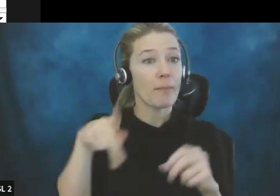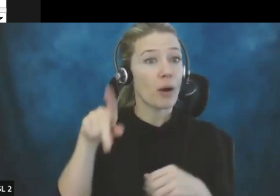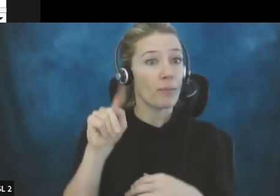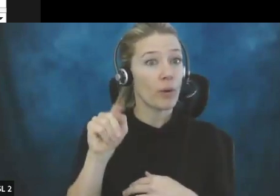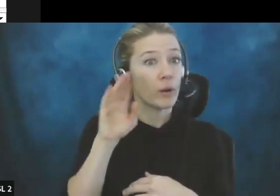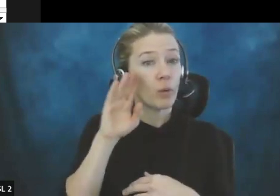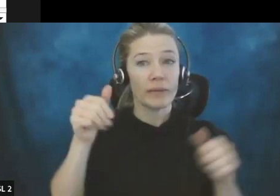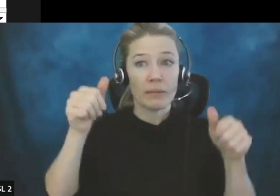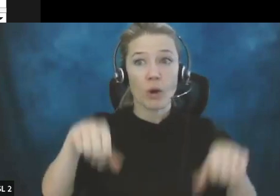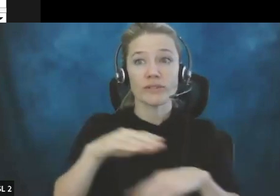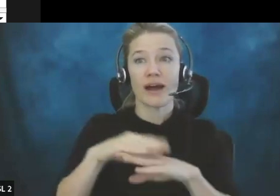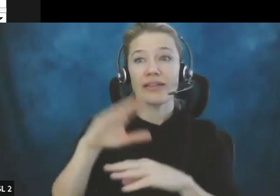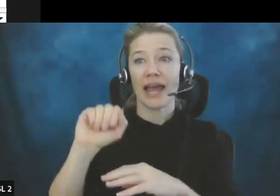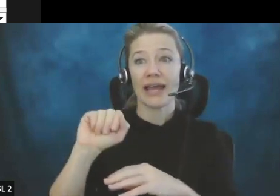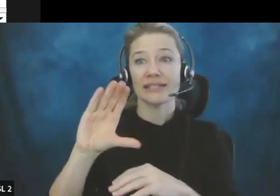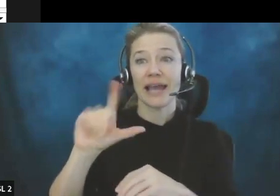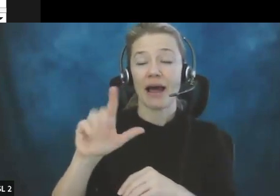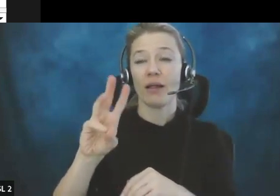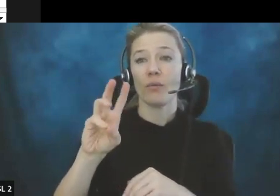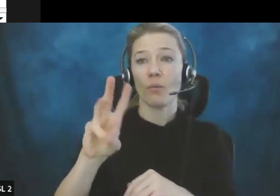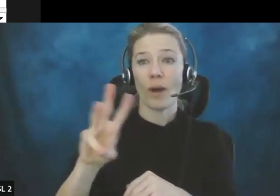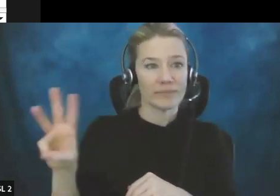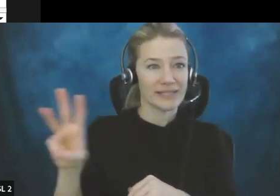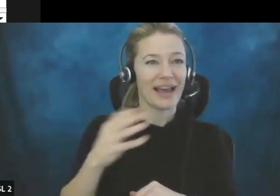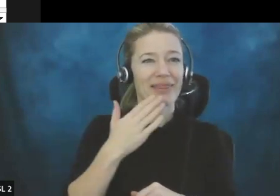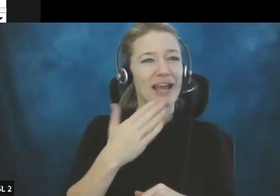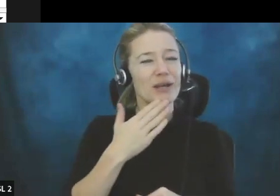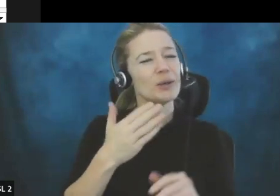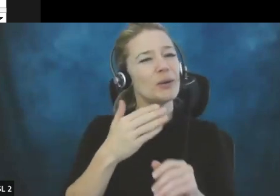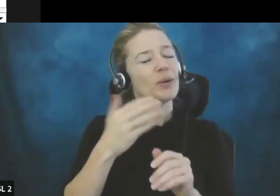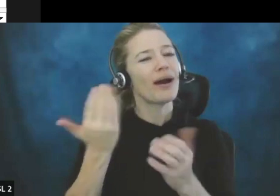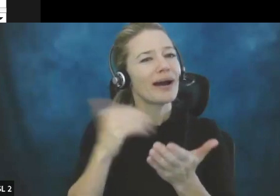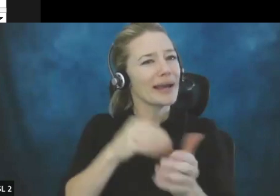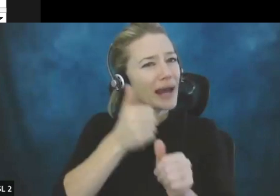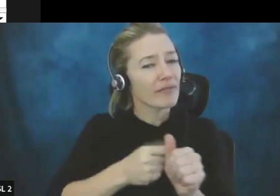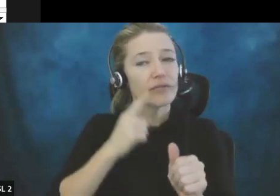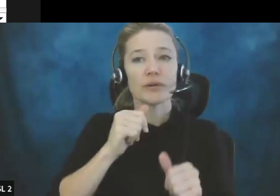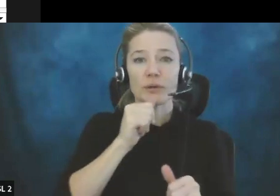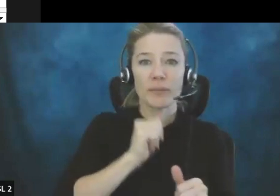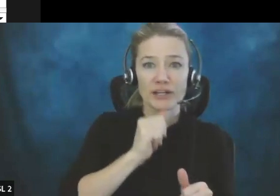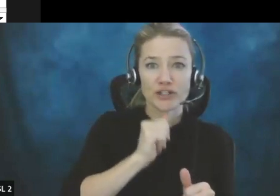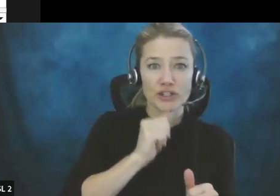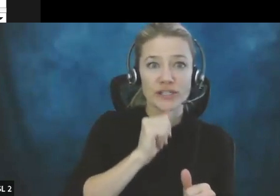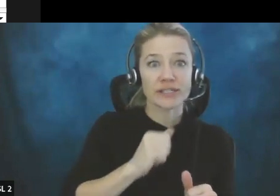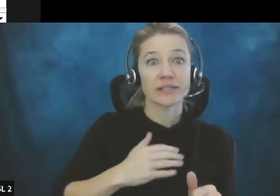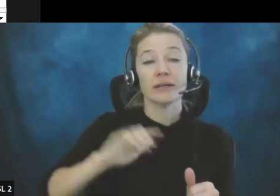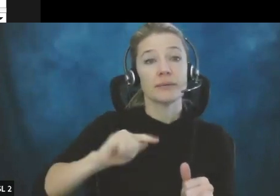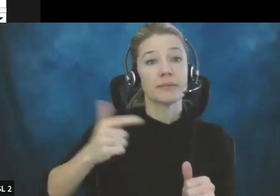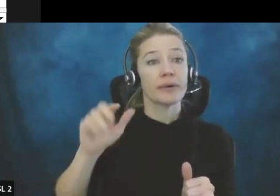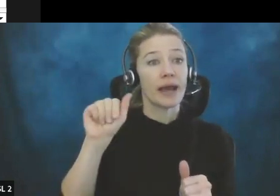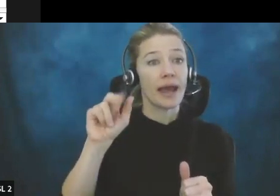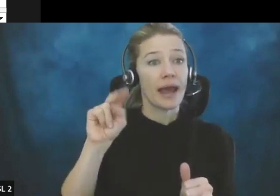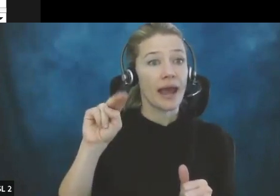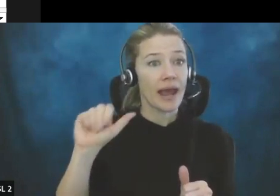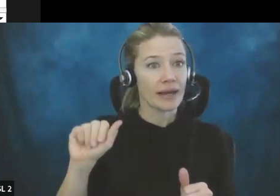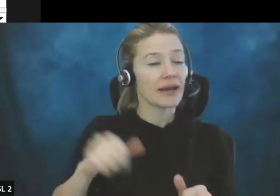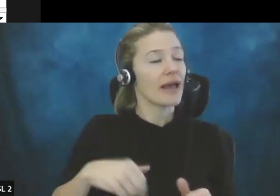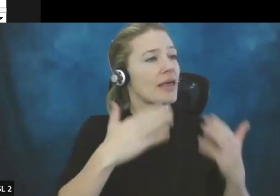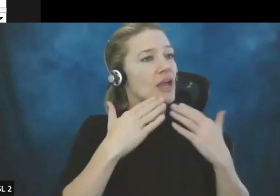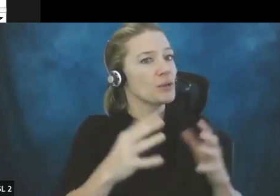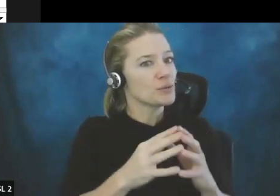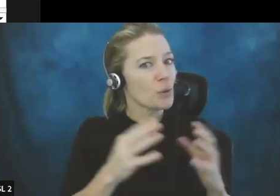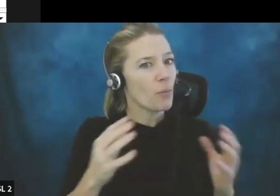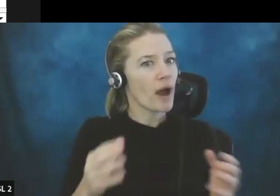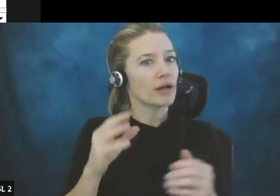webinar recording and PowerPoint will be posted on the ACL website. Thank you again, everyone, for your patience. Take it away,